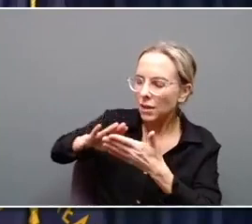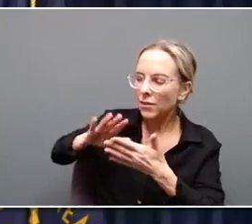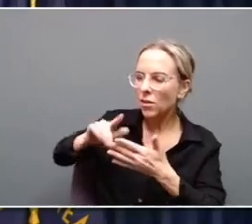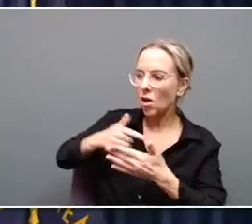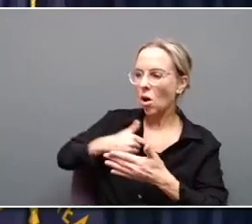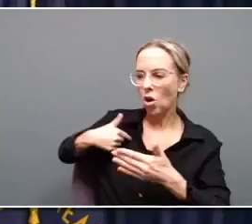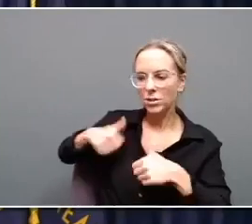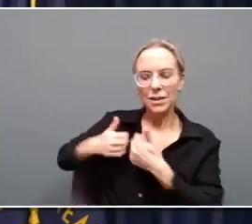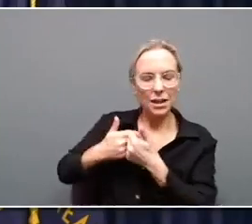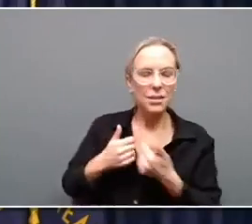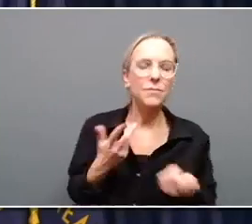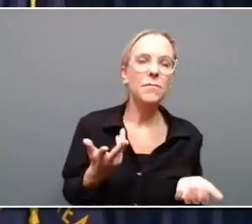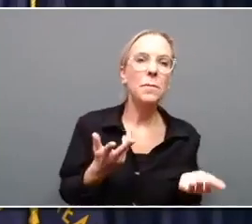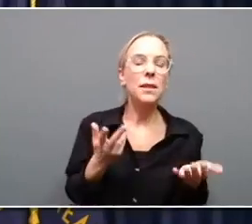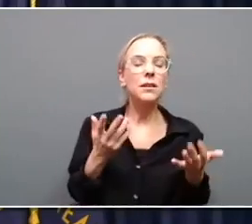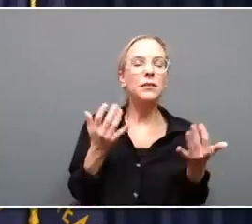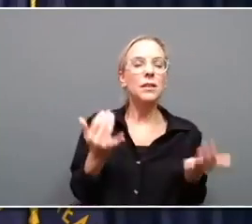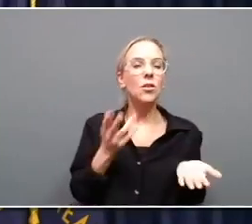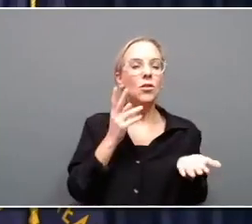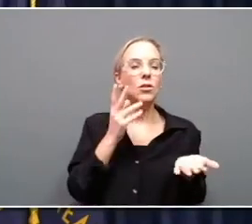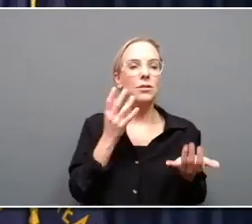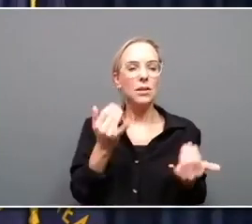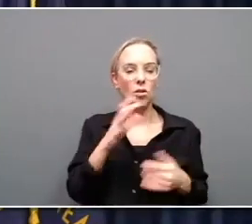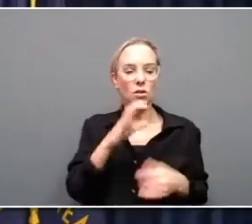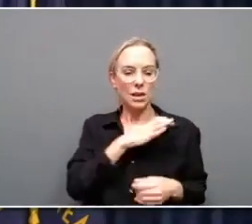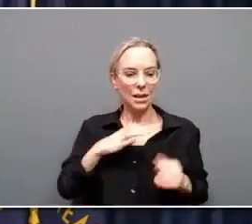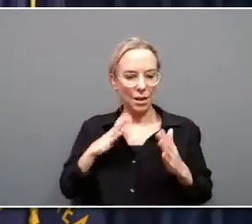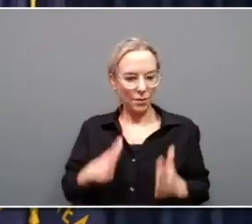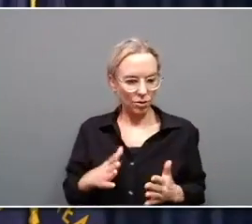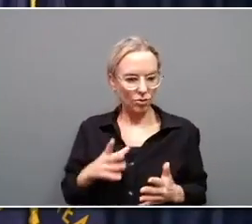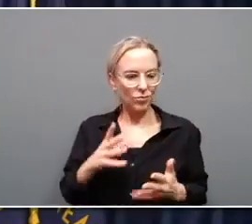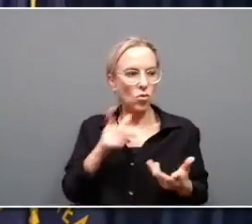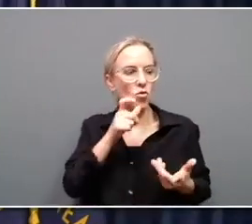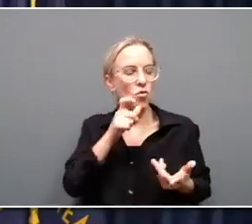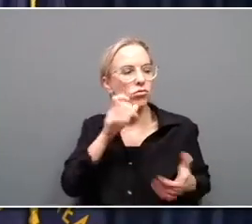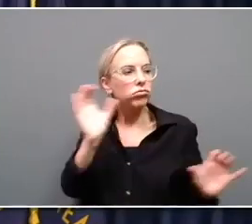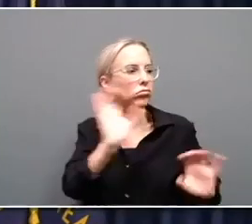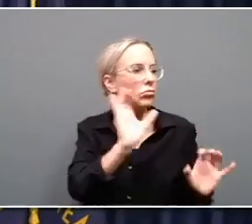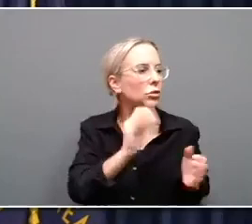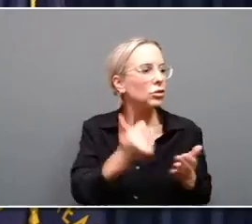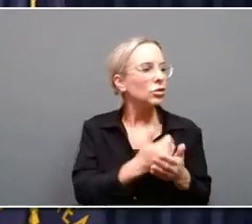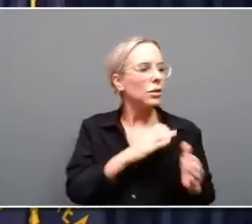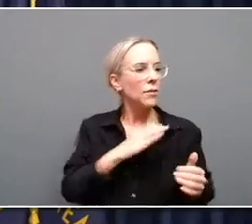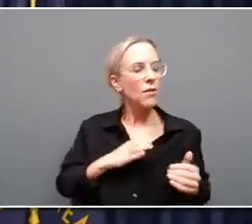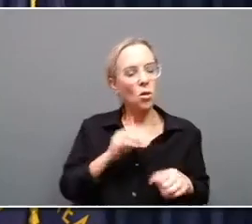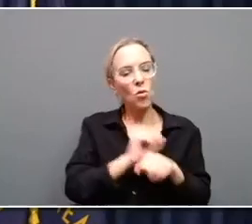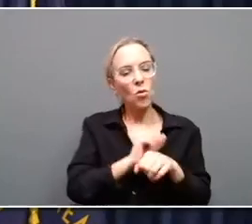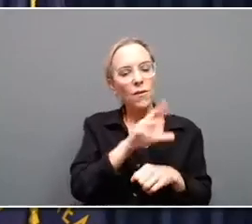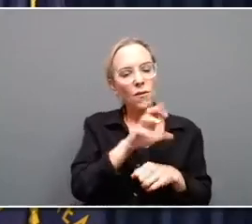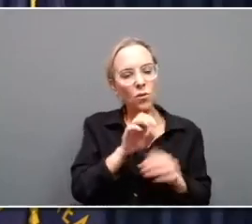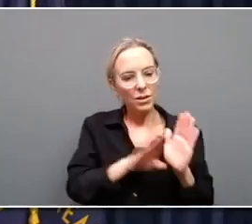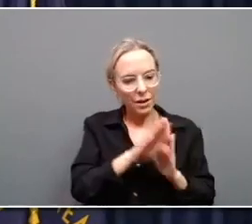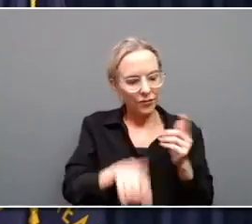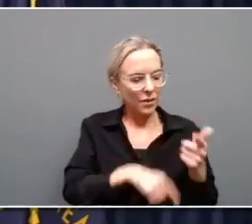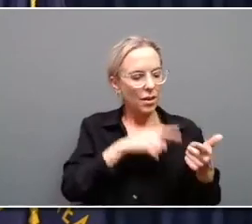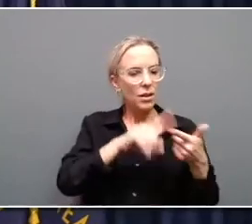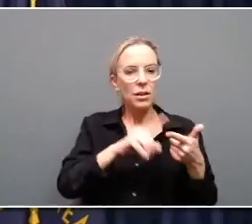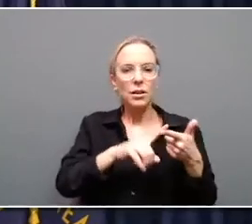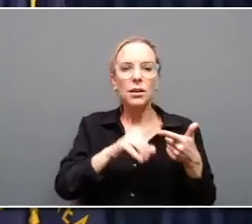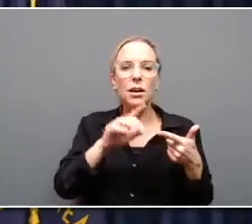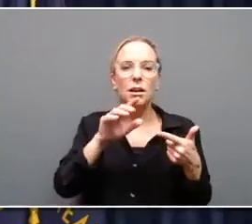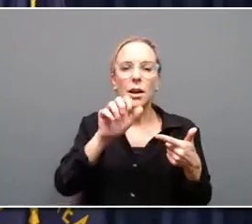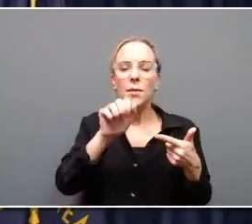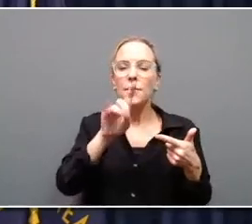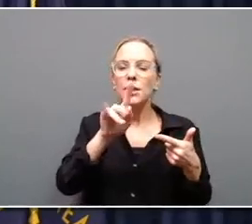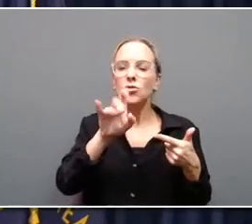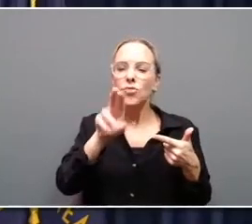be looking for a new Commissioner of Workforce Development, a new Inspector General for the Finance and Administration Cabinet. That one has been open. One person's